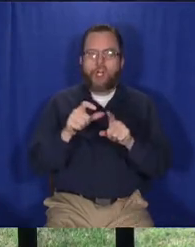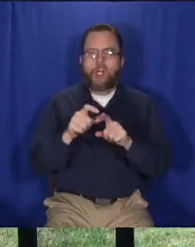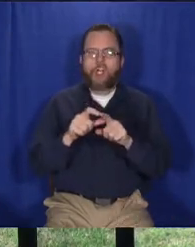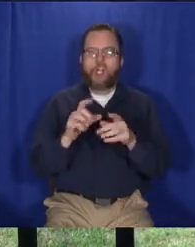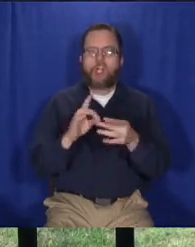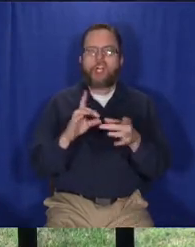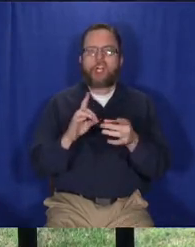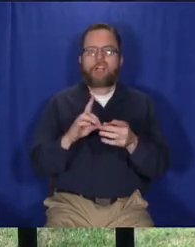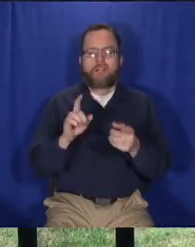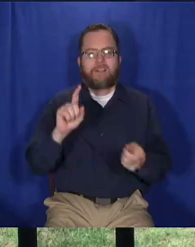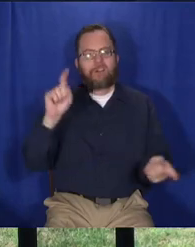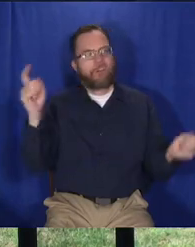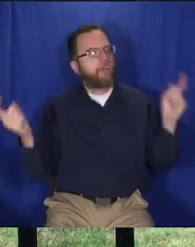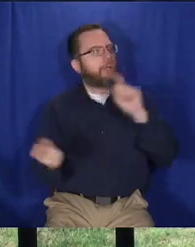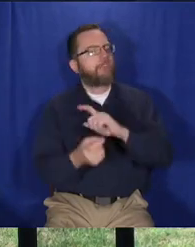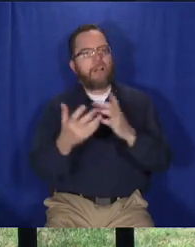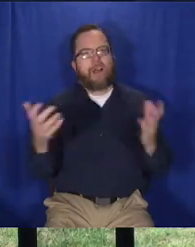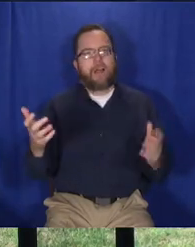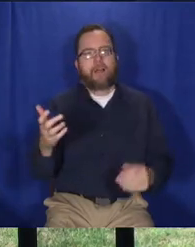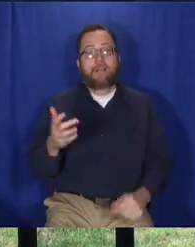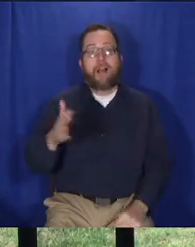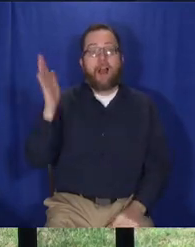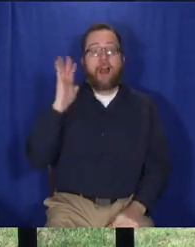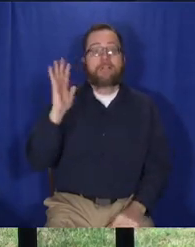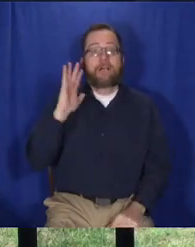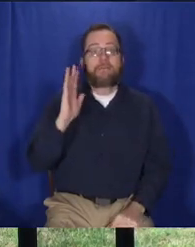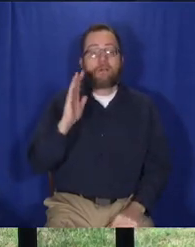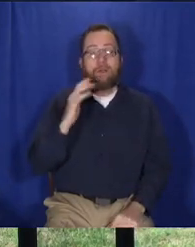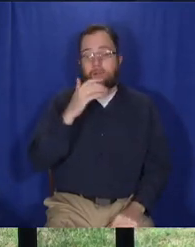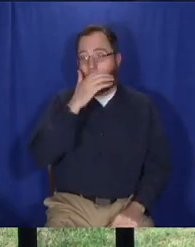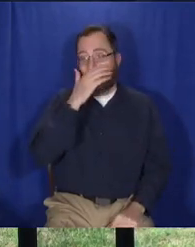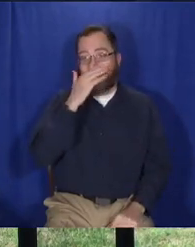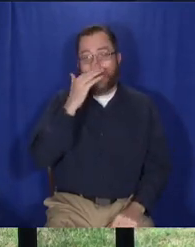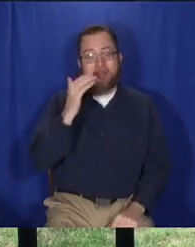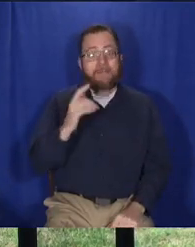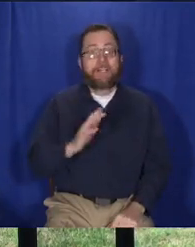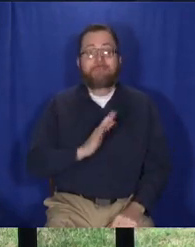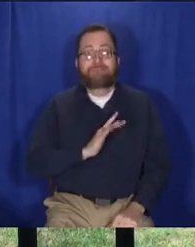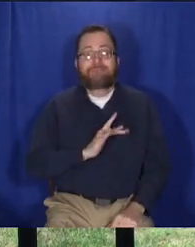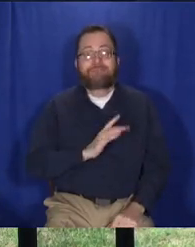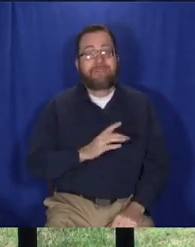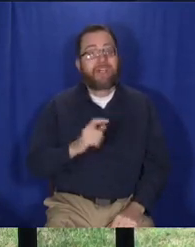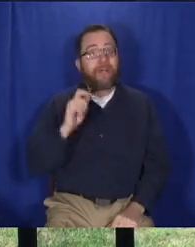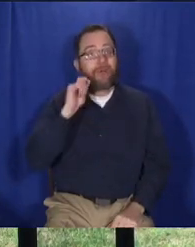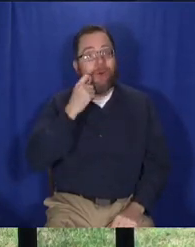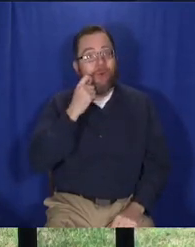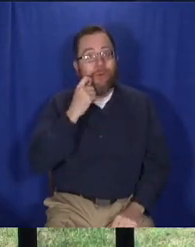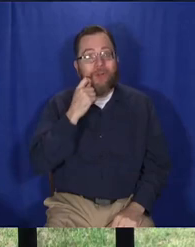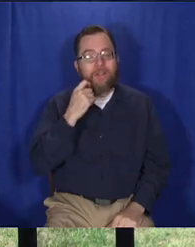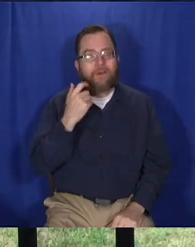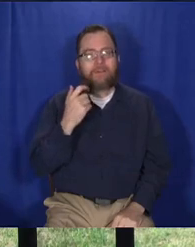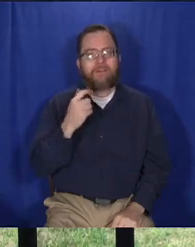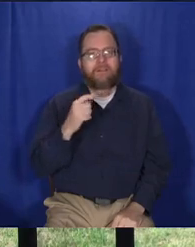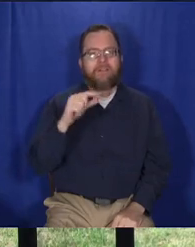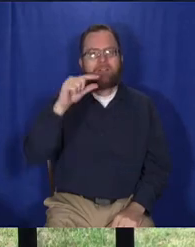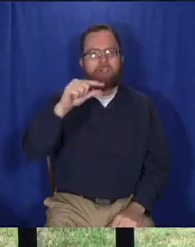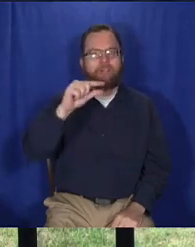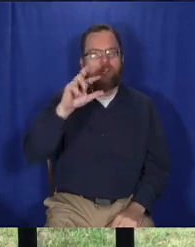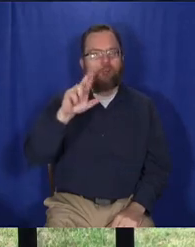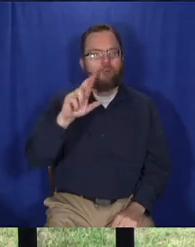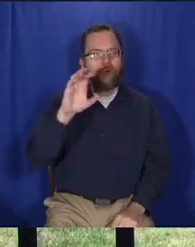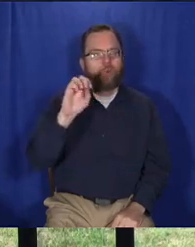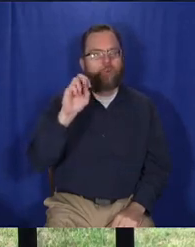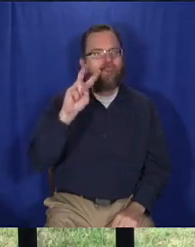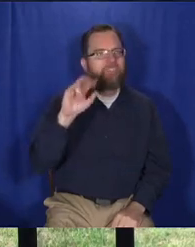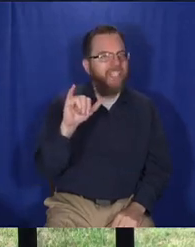word for cool was groovy. You try to say that word, groovy. Groovy meant cool. And then cool meant something else as we got older. And